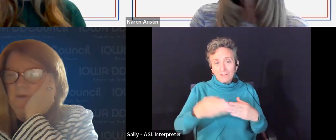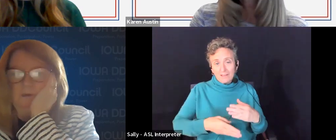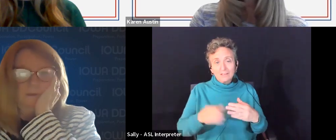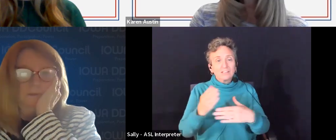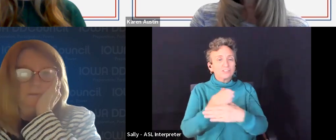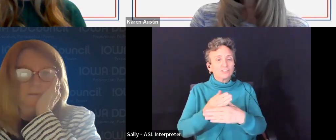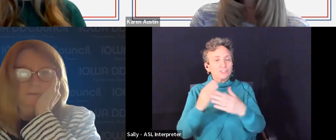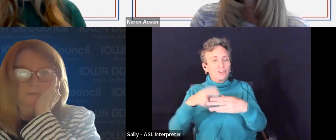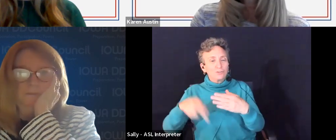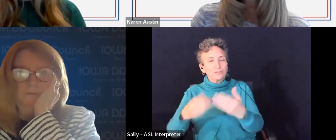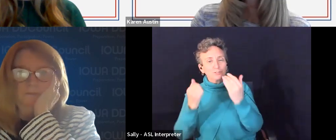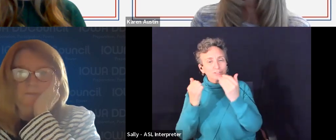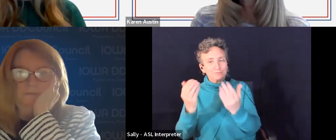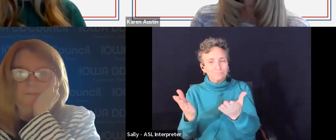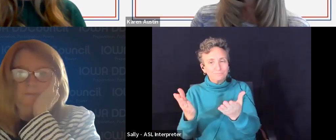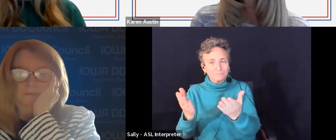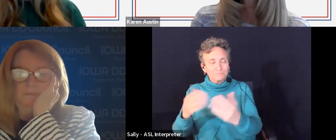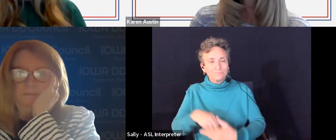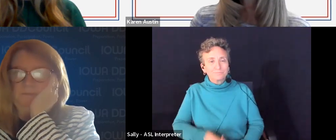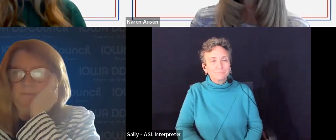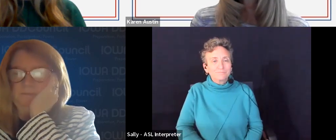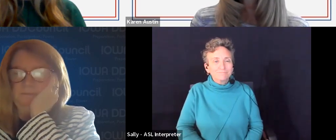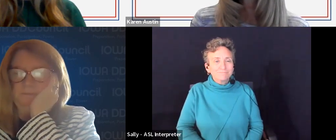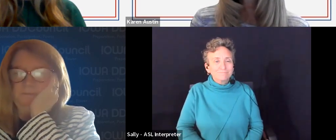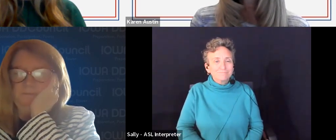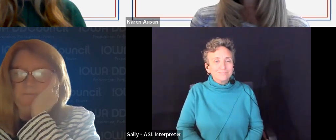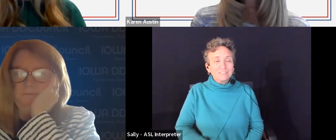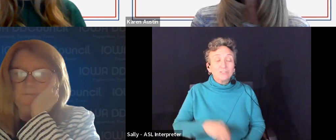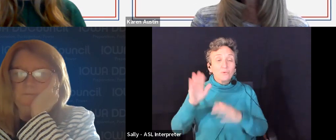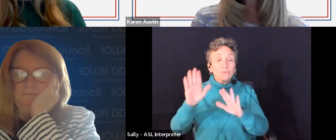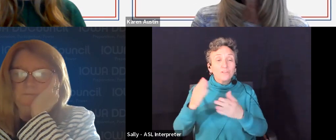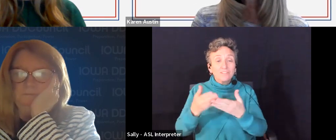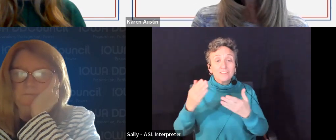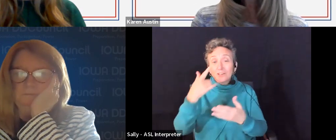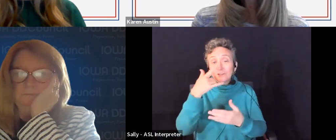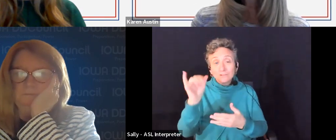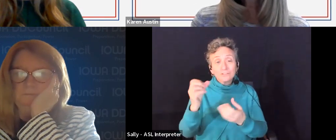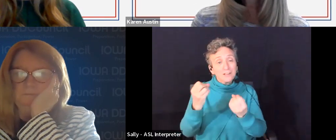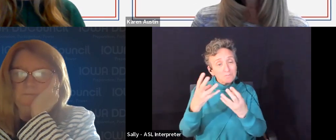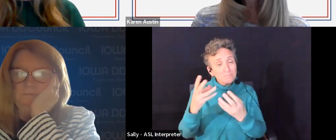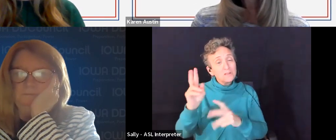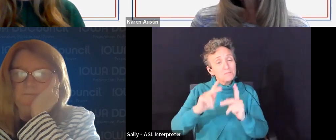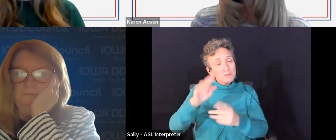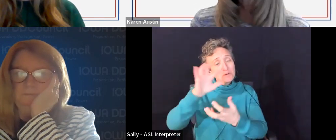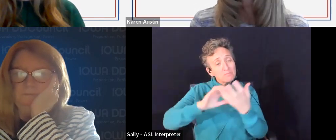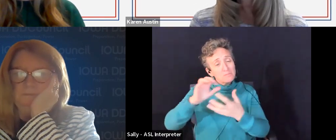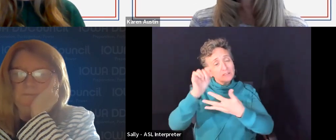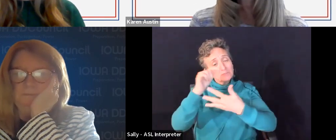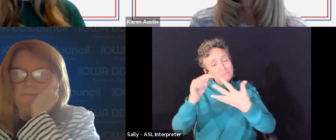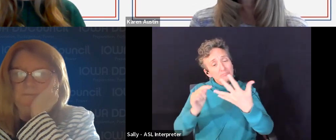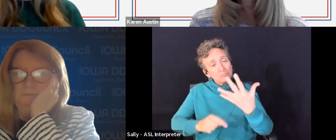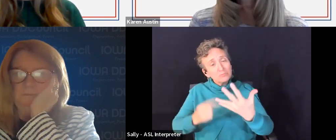share the results on that. So the great thing is it looks like there's a mix. So maybe there's not one thing